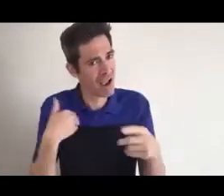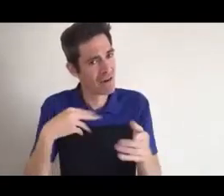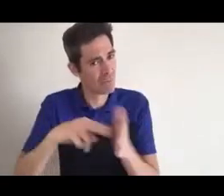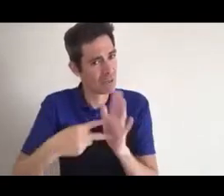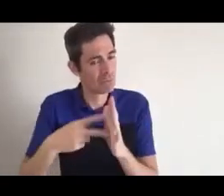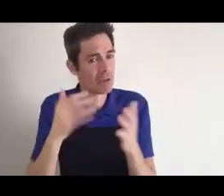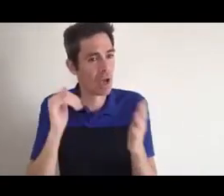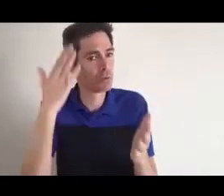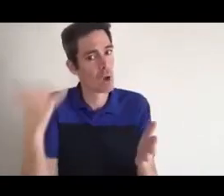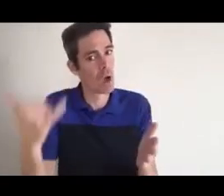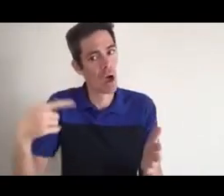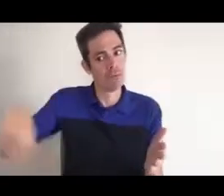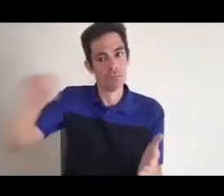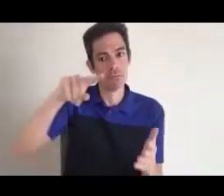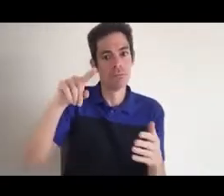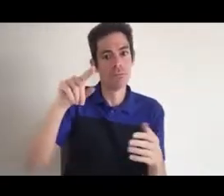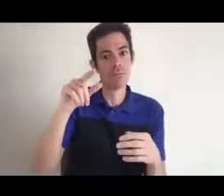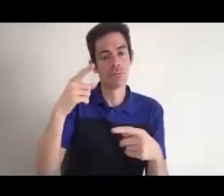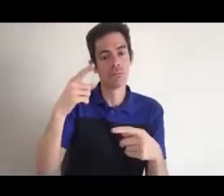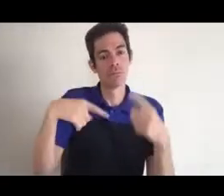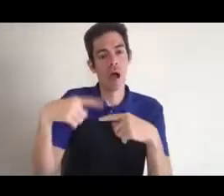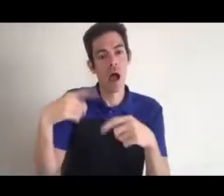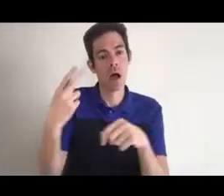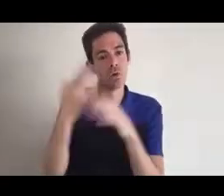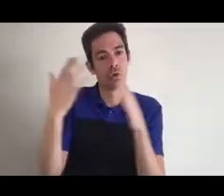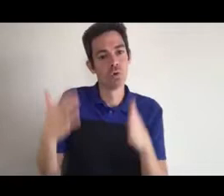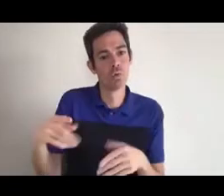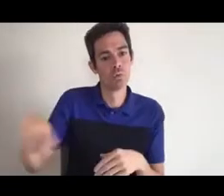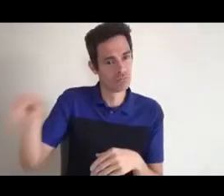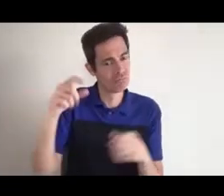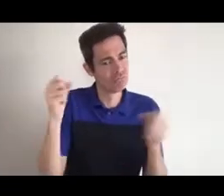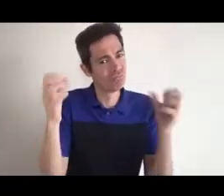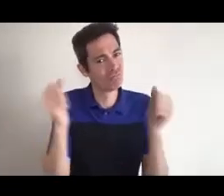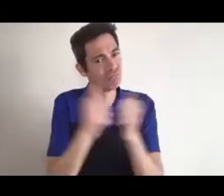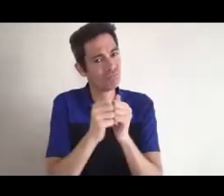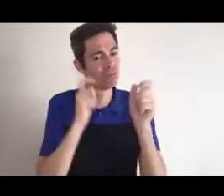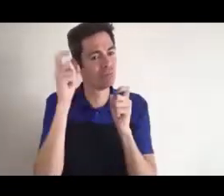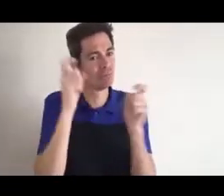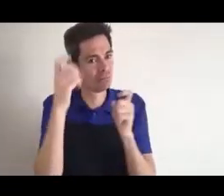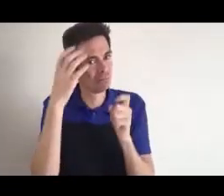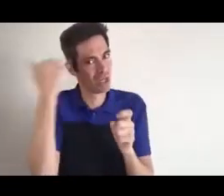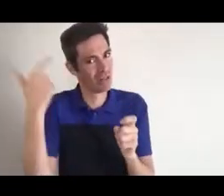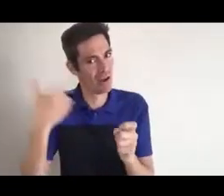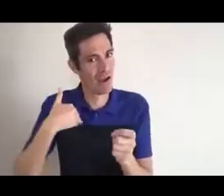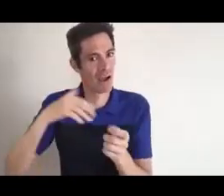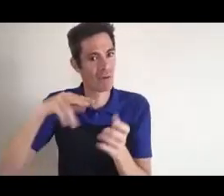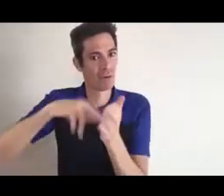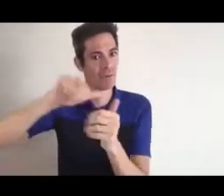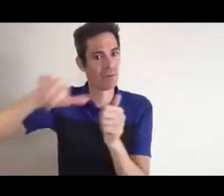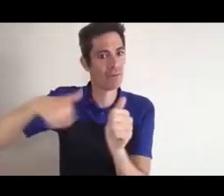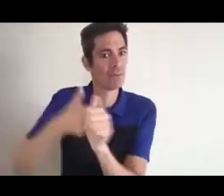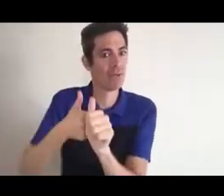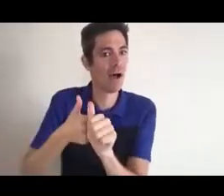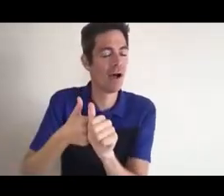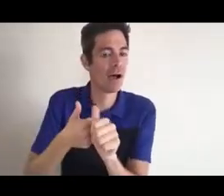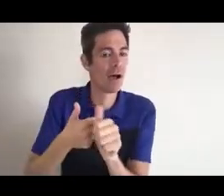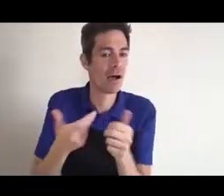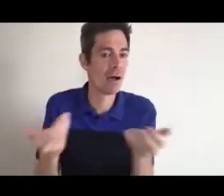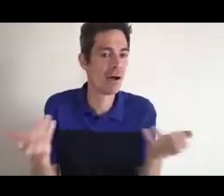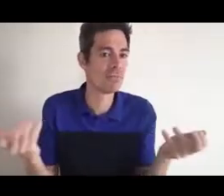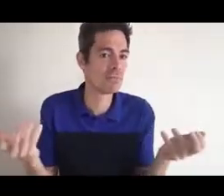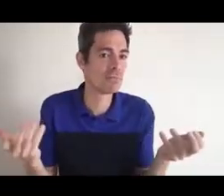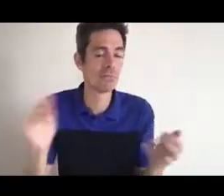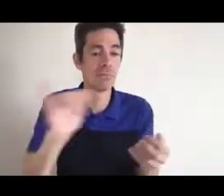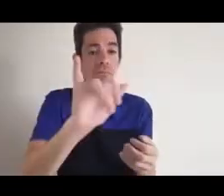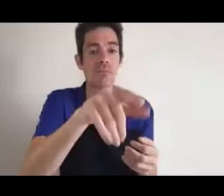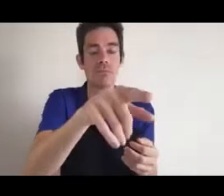this is an adverb, so I'm defining my verb. And so people who use sign, if you see natural